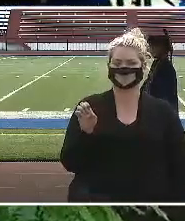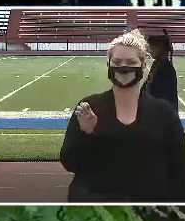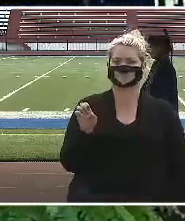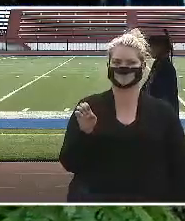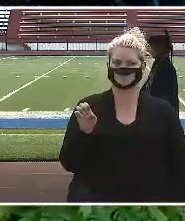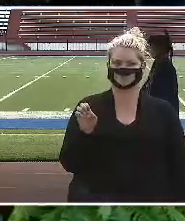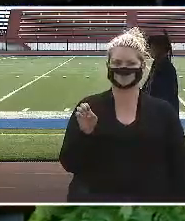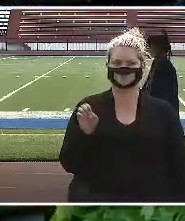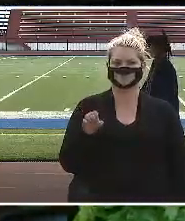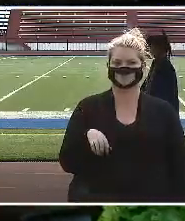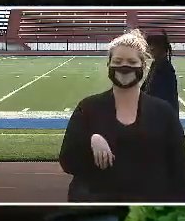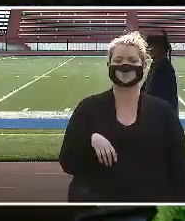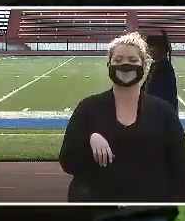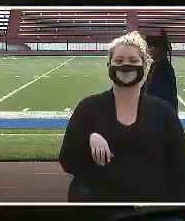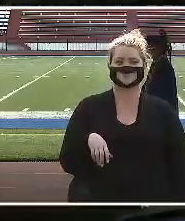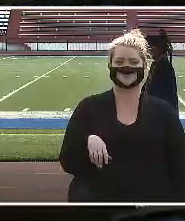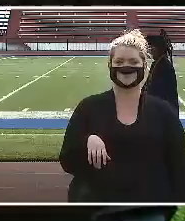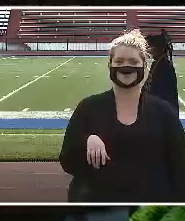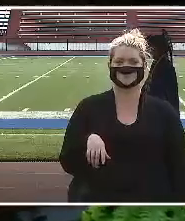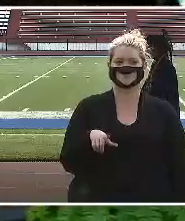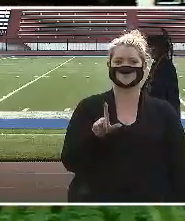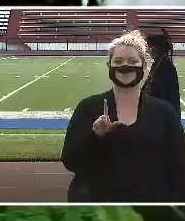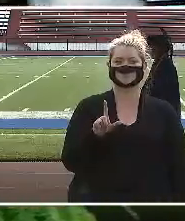Lacey Wright.